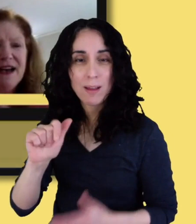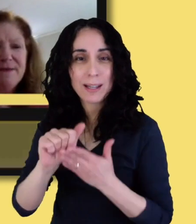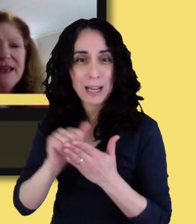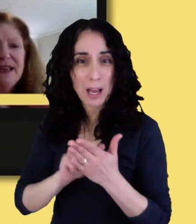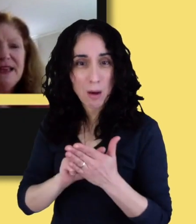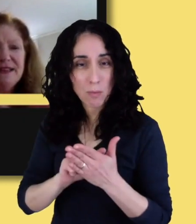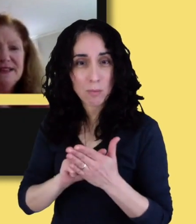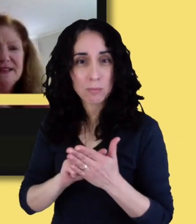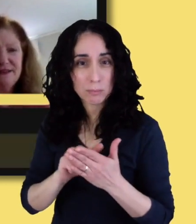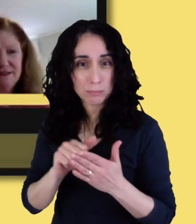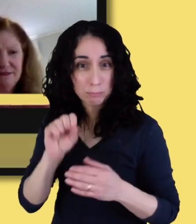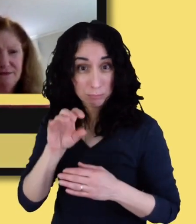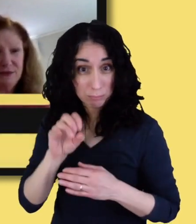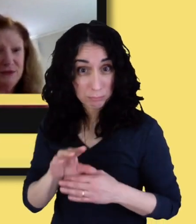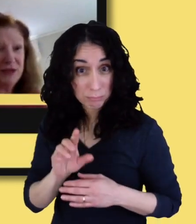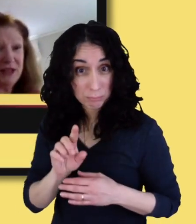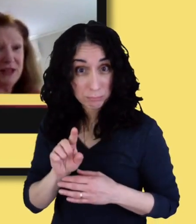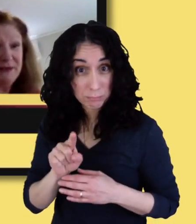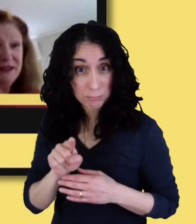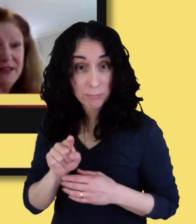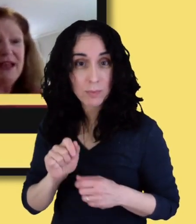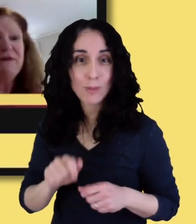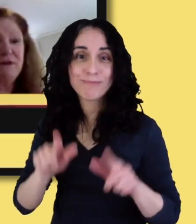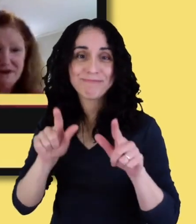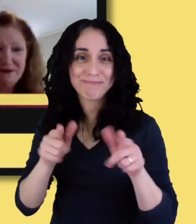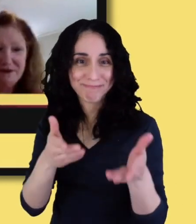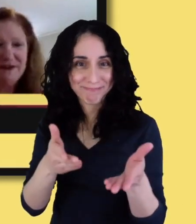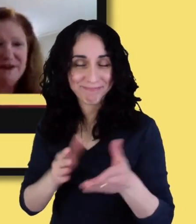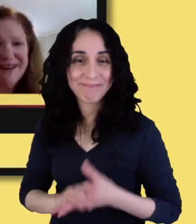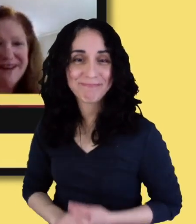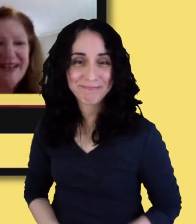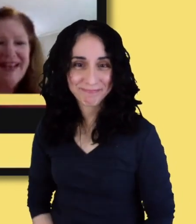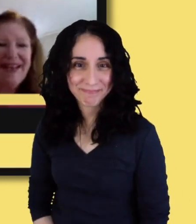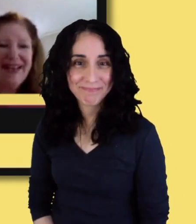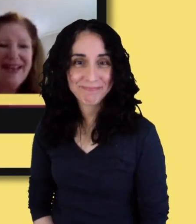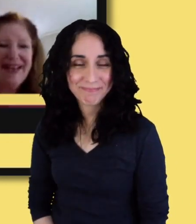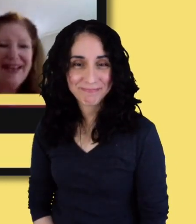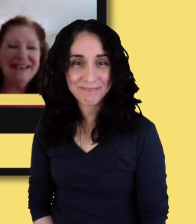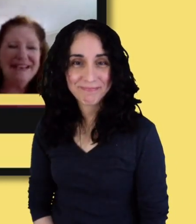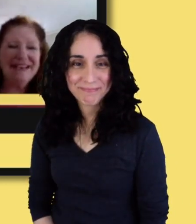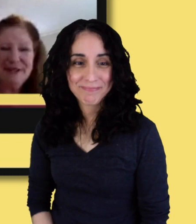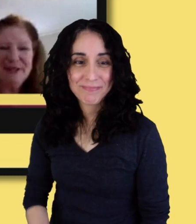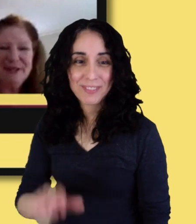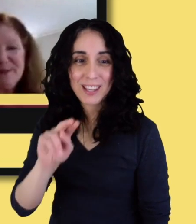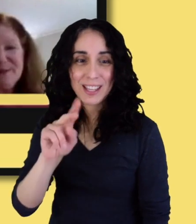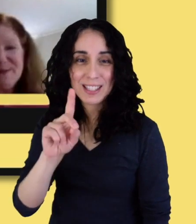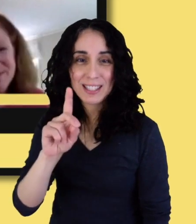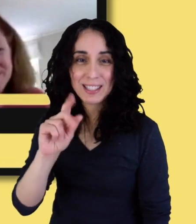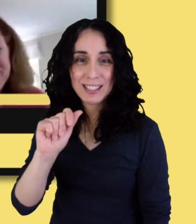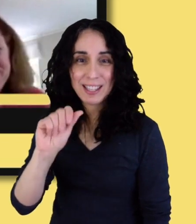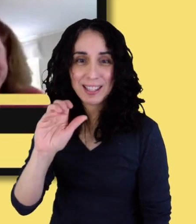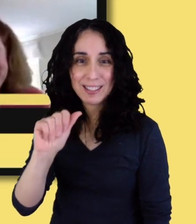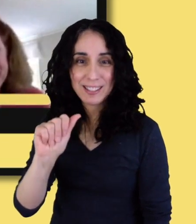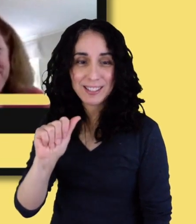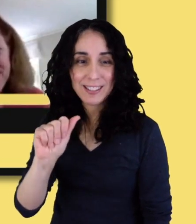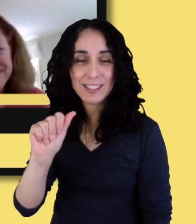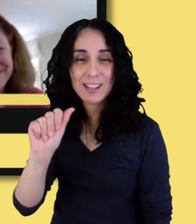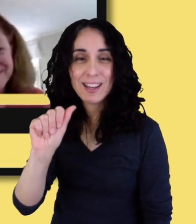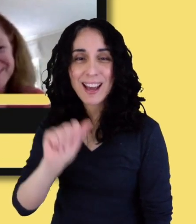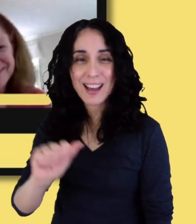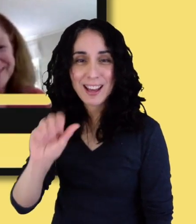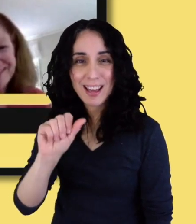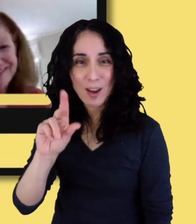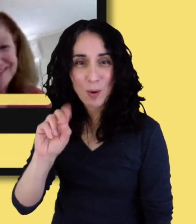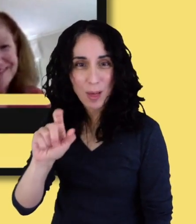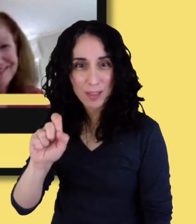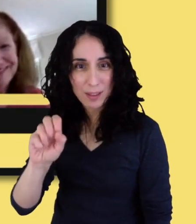and it's. Would you like me to give that? Yep. Oh, there it Yeah, is, right on the it's screen. right Yep. on the screen. NDACH. Yep. Yeah, Great. and